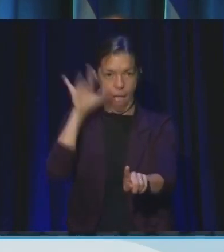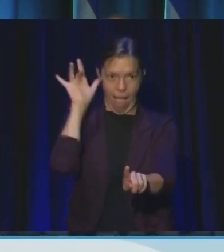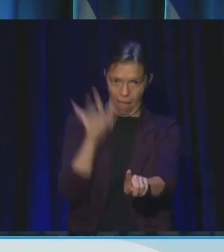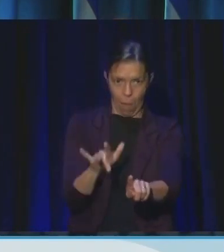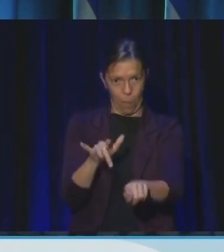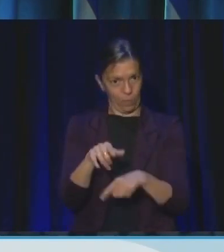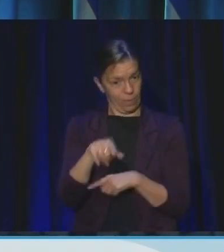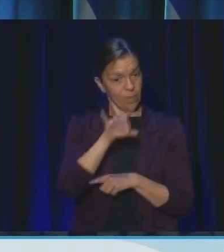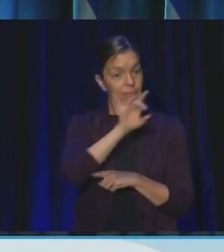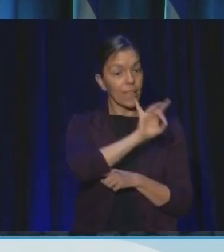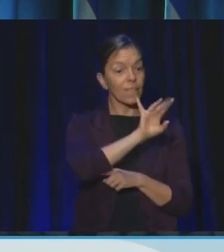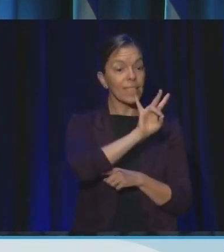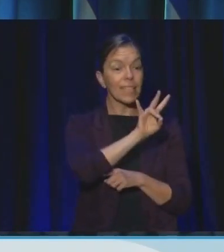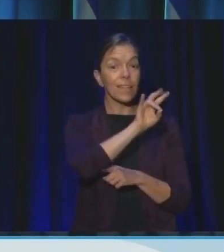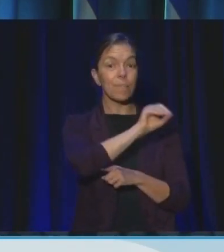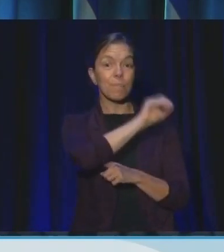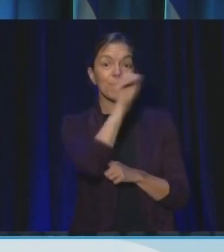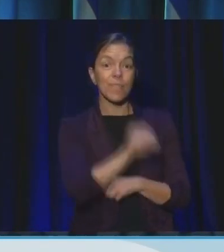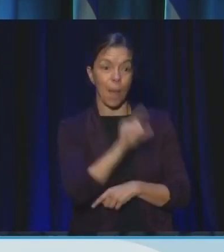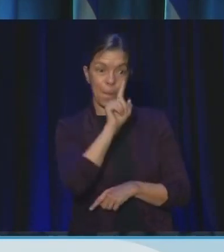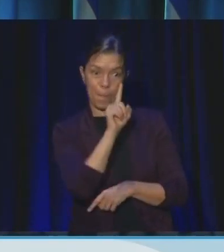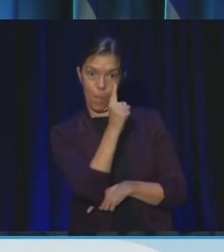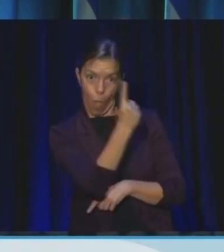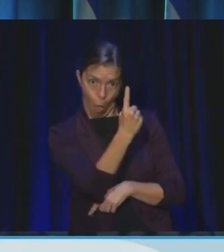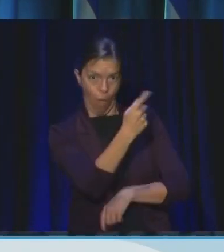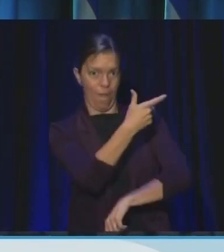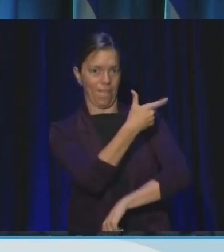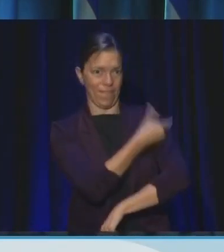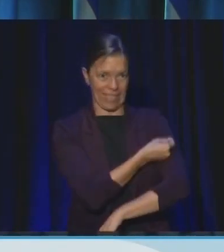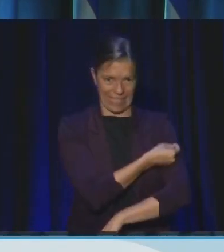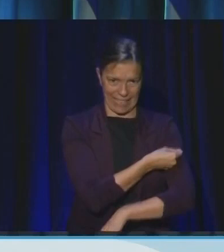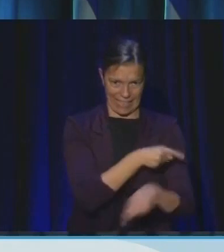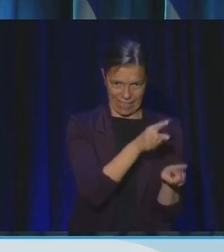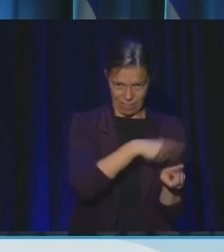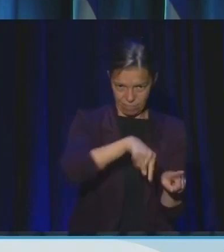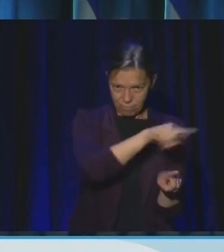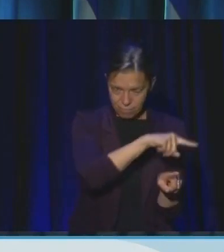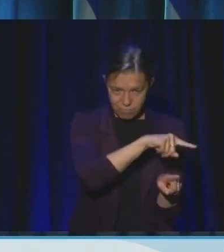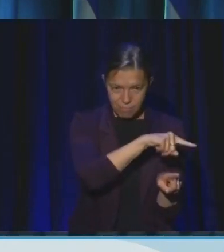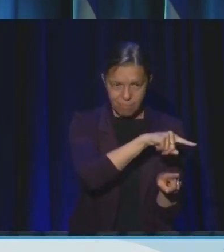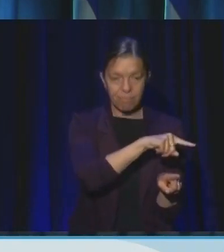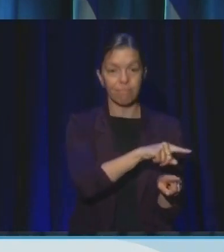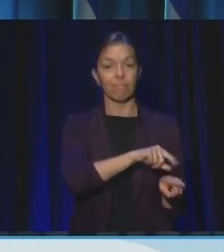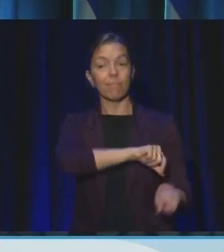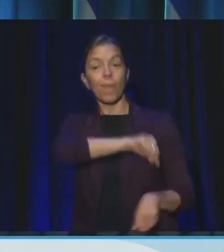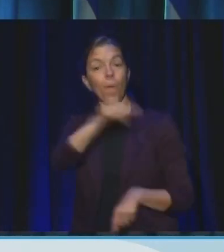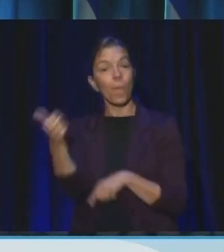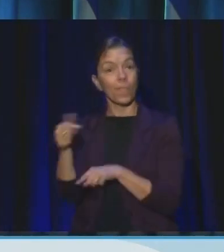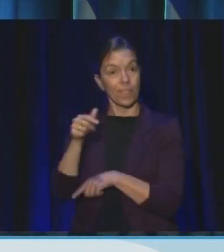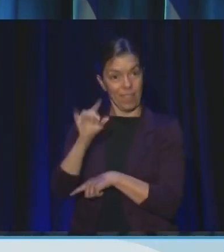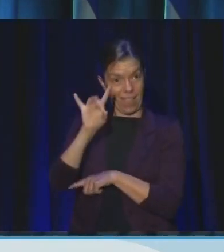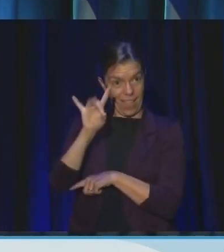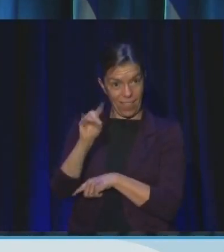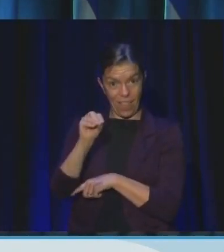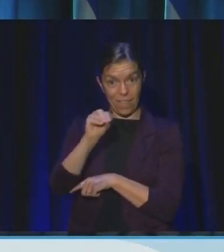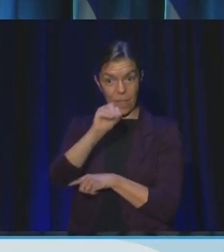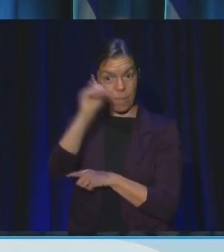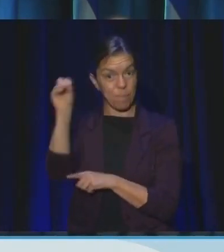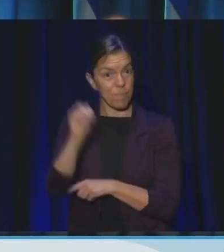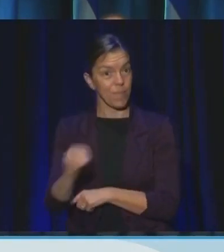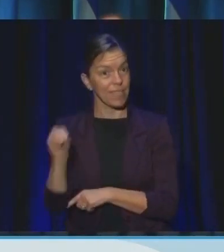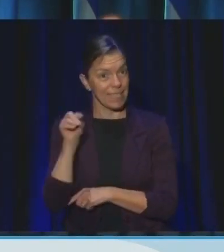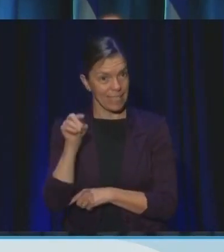Québécois have accepted to go for at least a dose. 87% of the school is a good note.